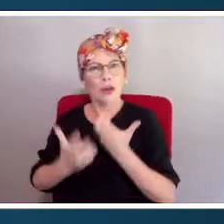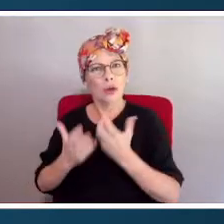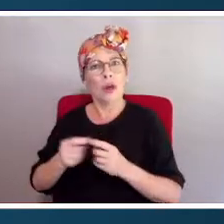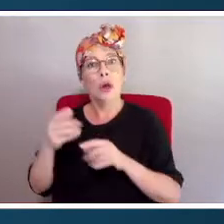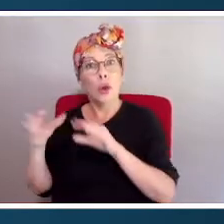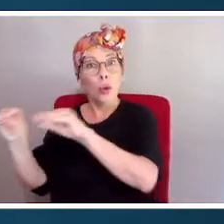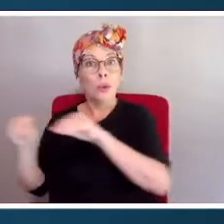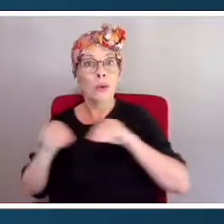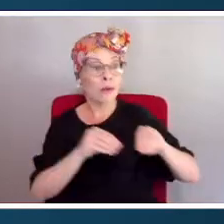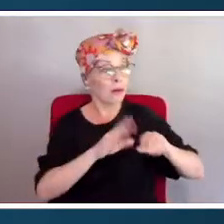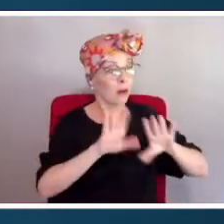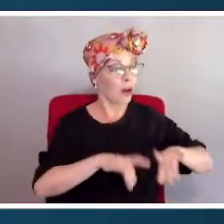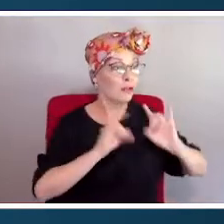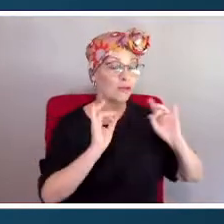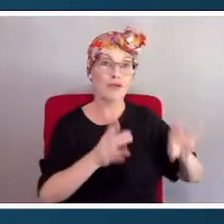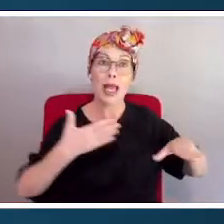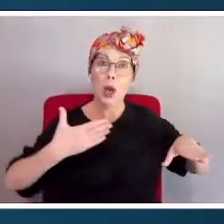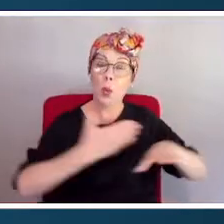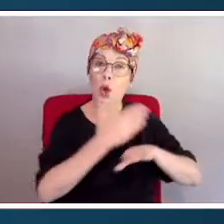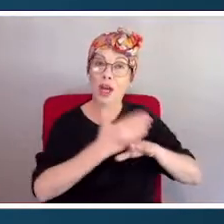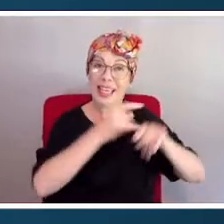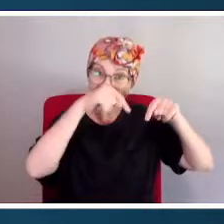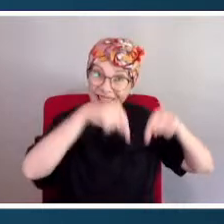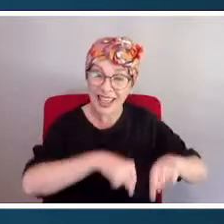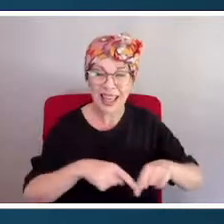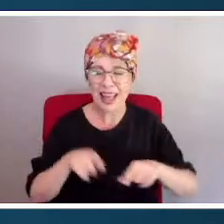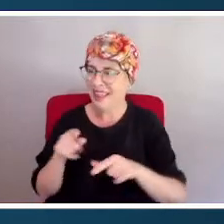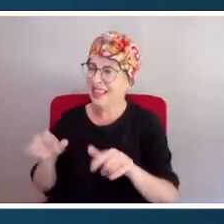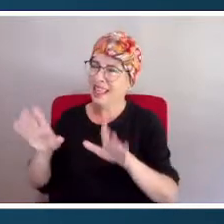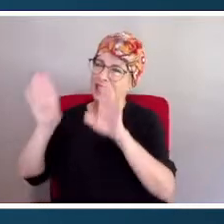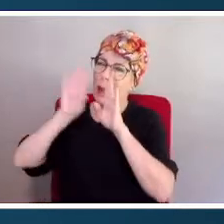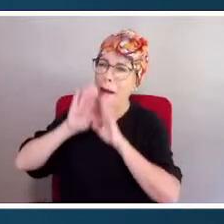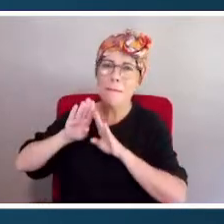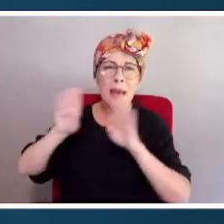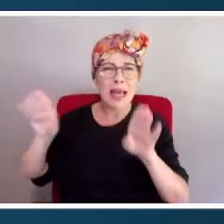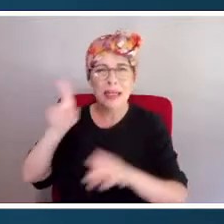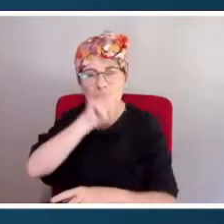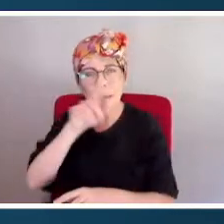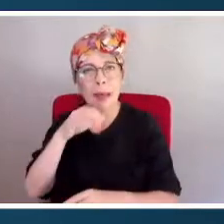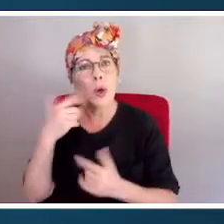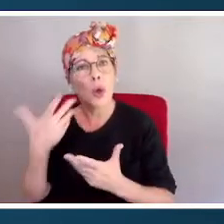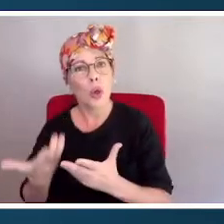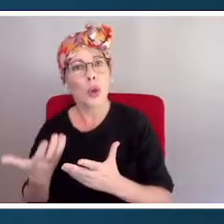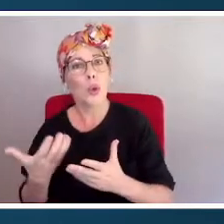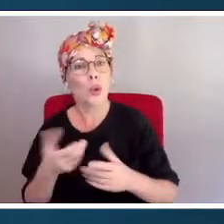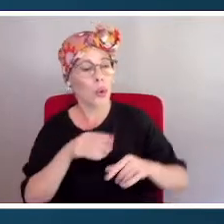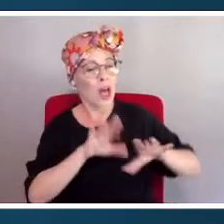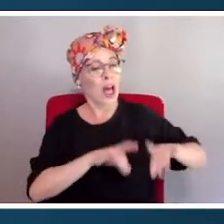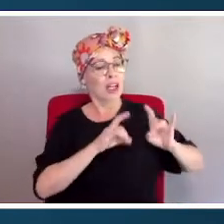Australia. And these are fine folks enriching your communities.